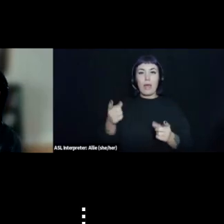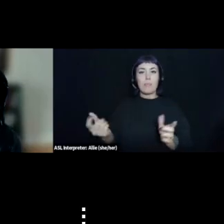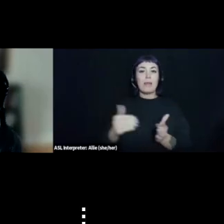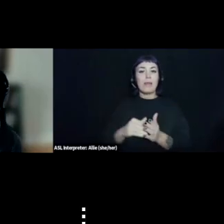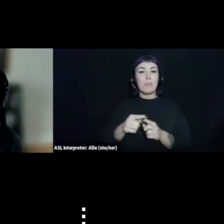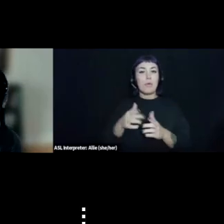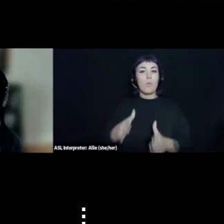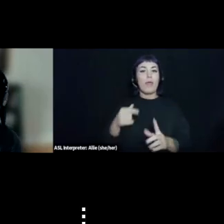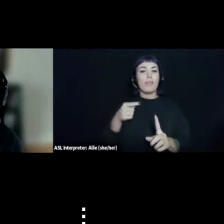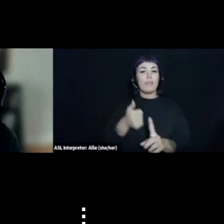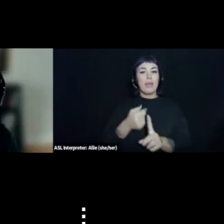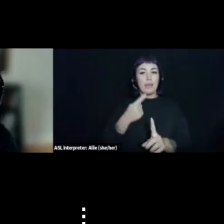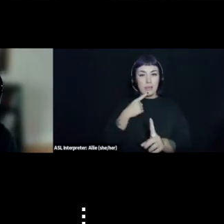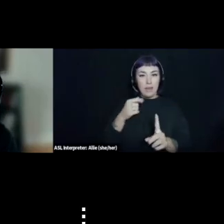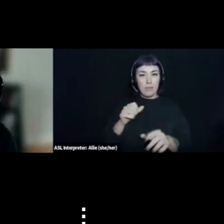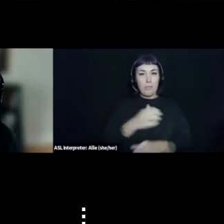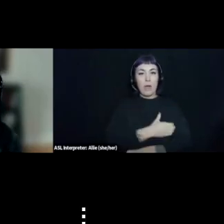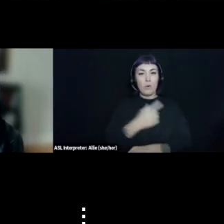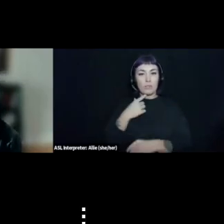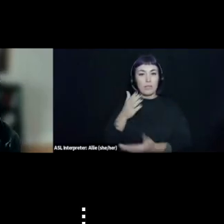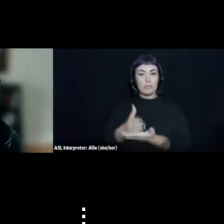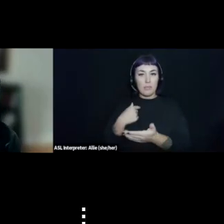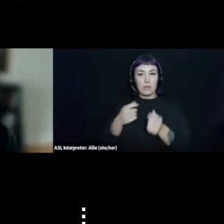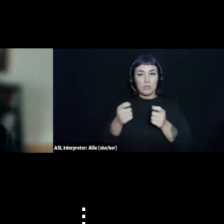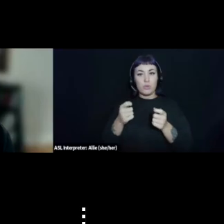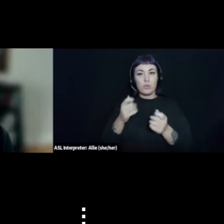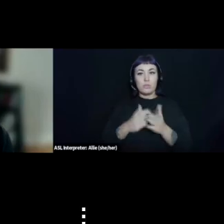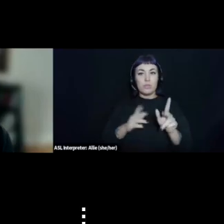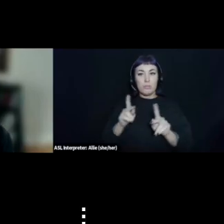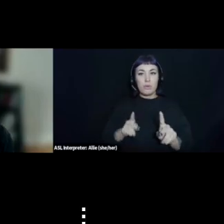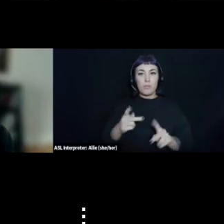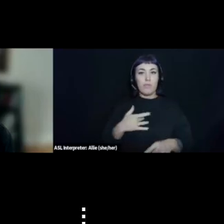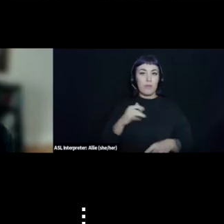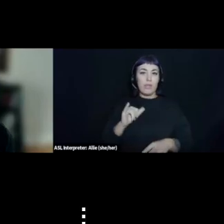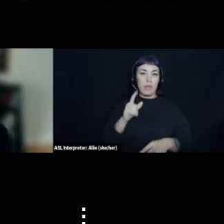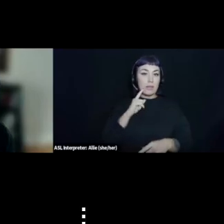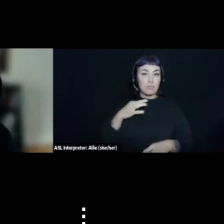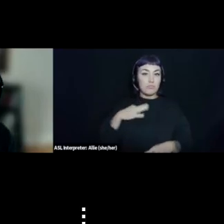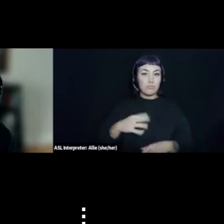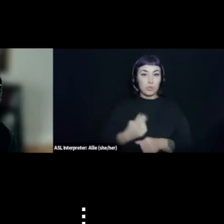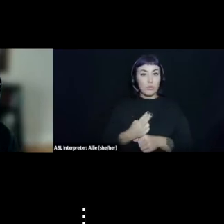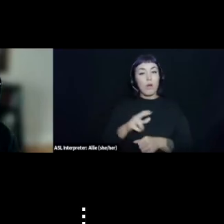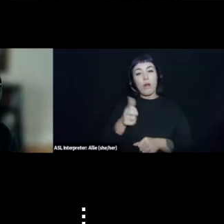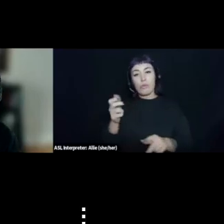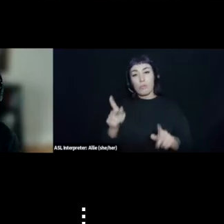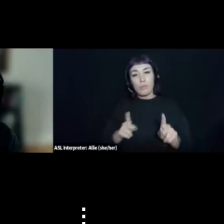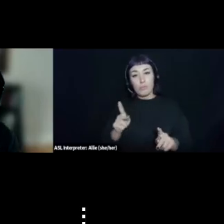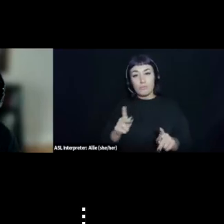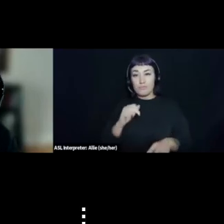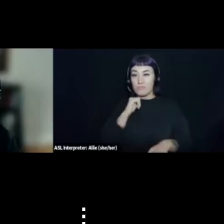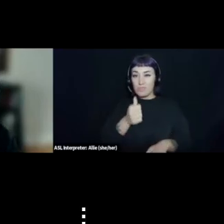in a way that they can say stop and they're in control of. And some folks have found this to be useful. Other people, it